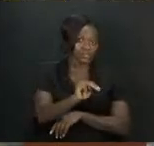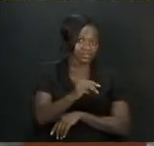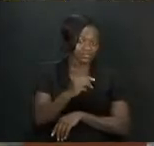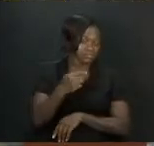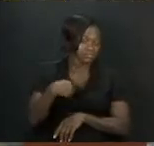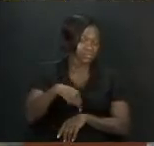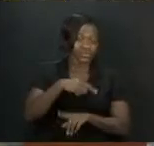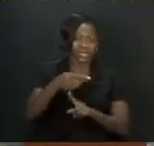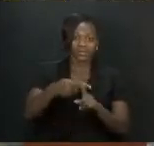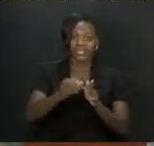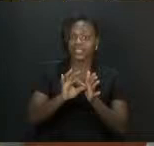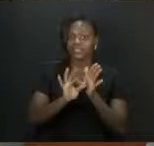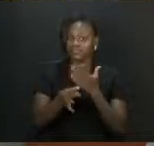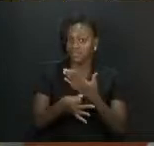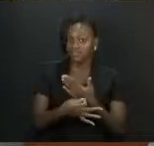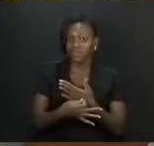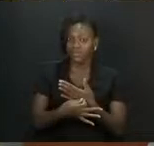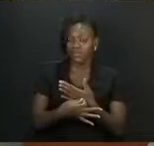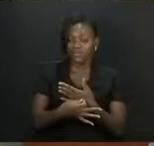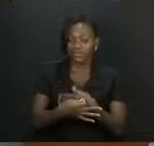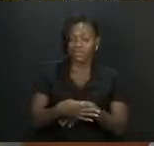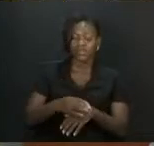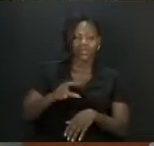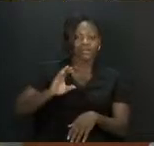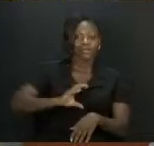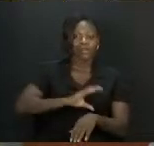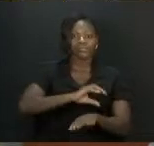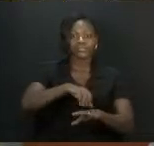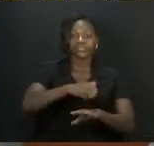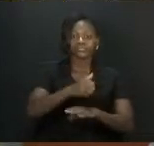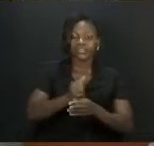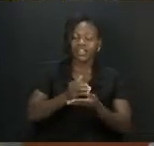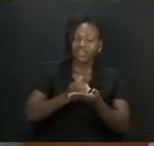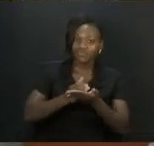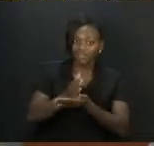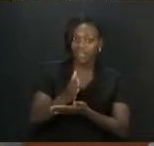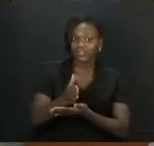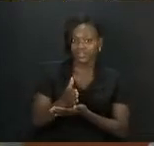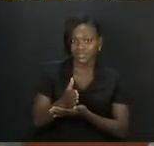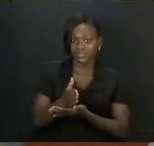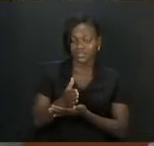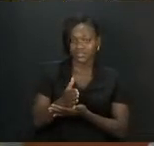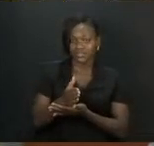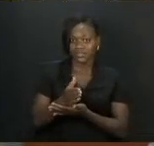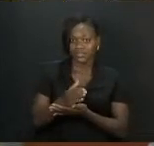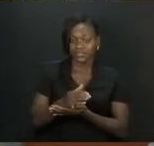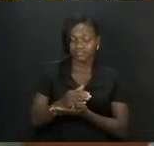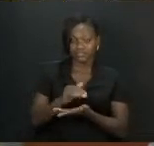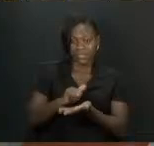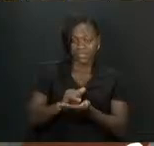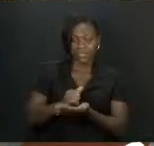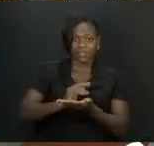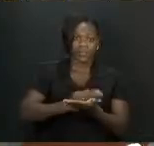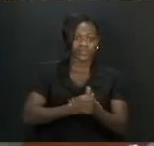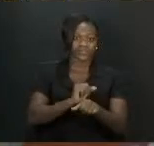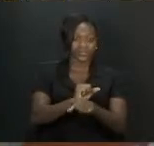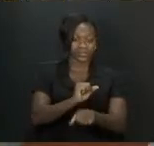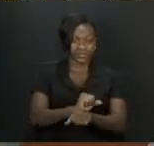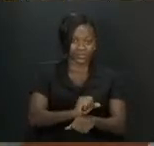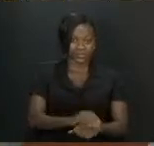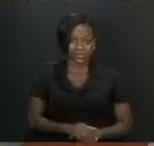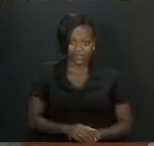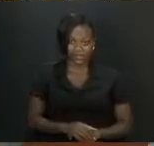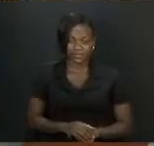February. We'll constitute our committees properly speaking, so work can be done. We are